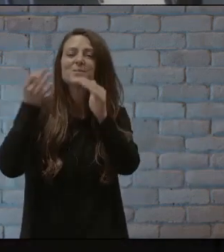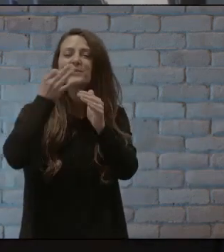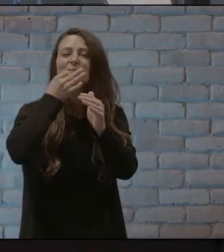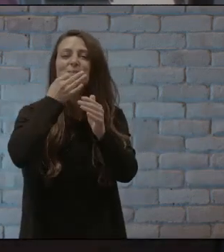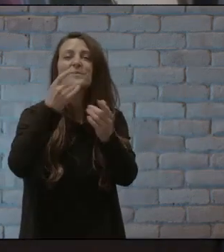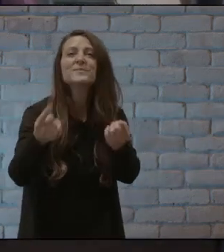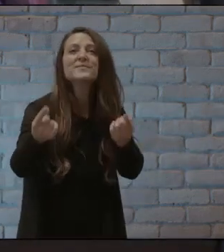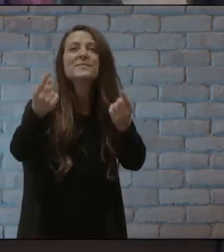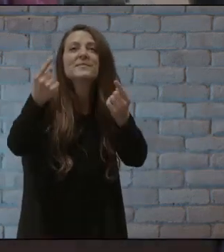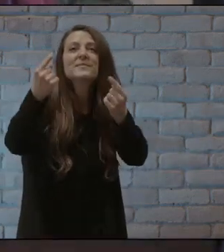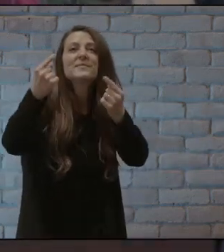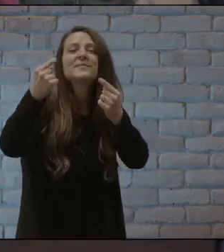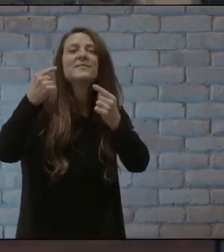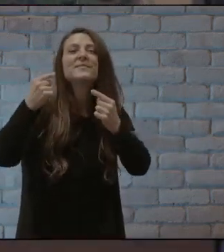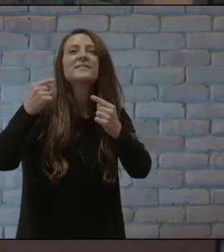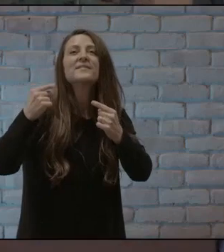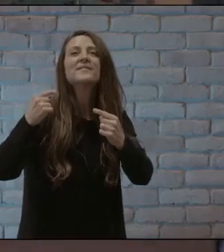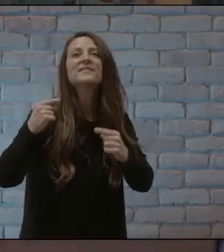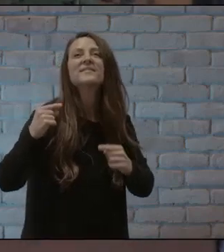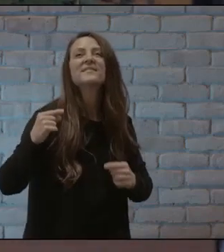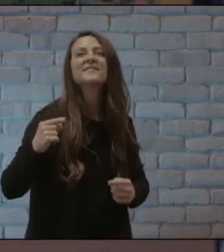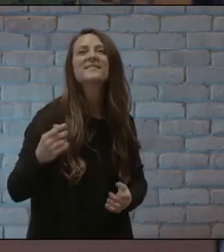horizon.